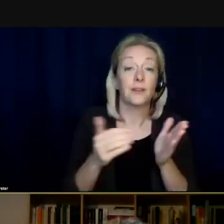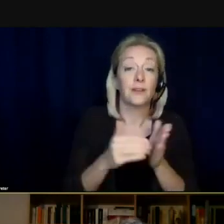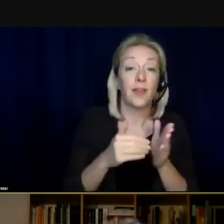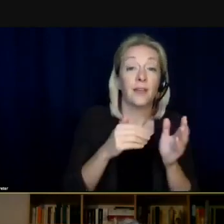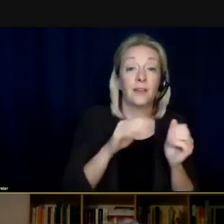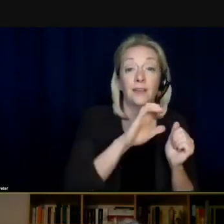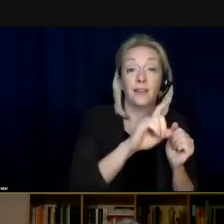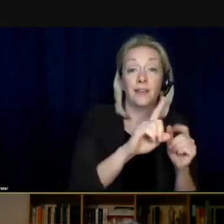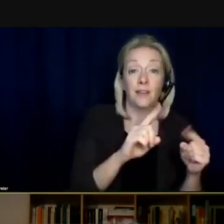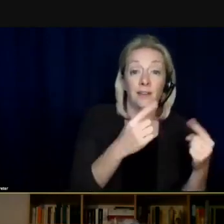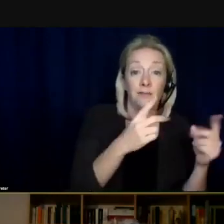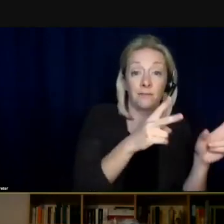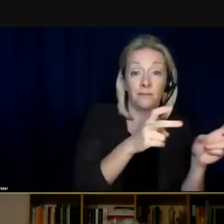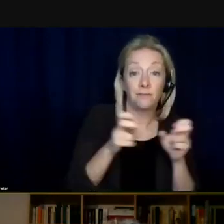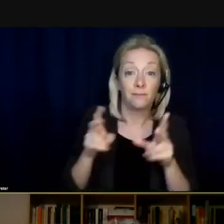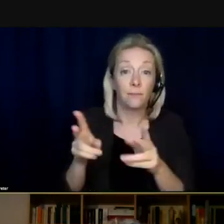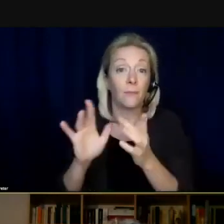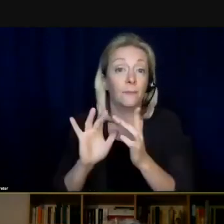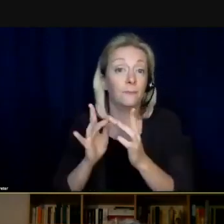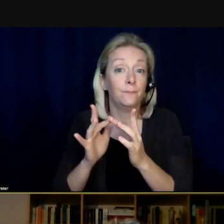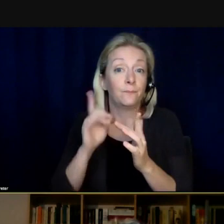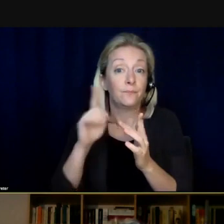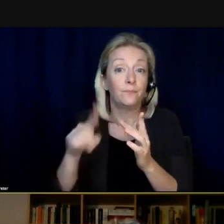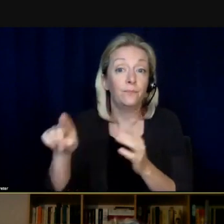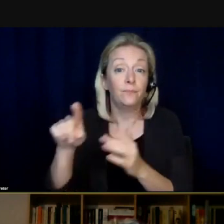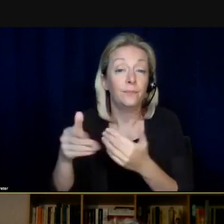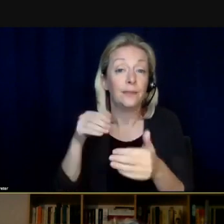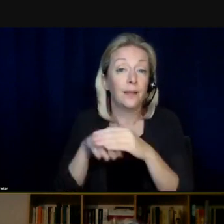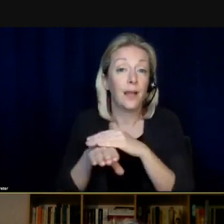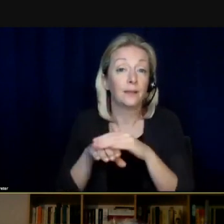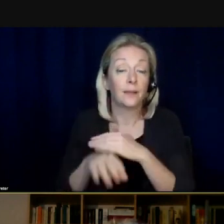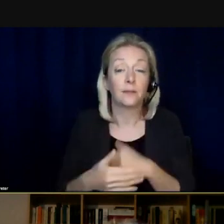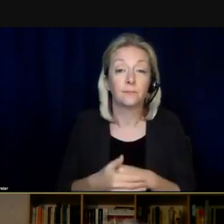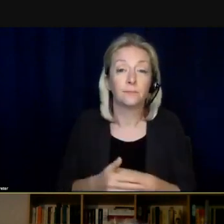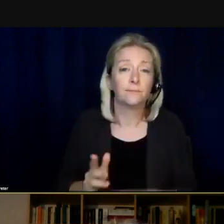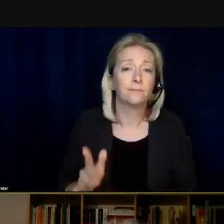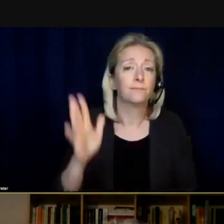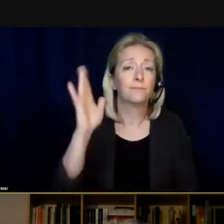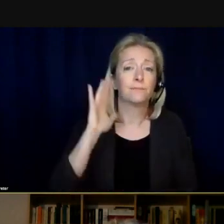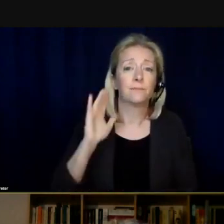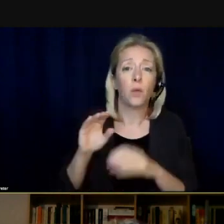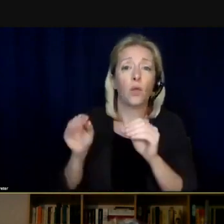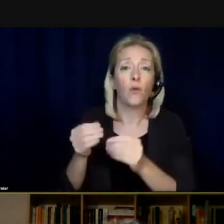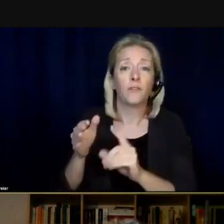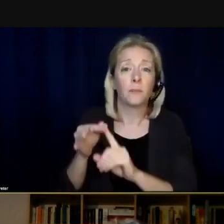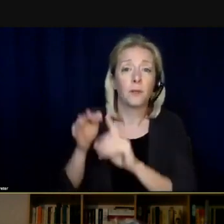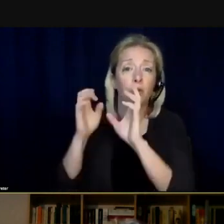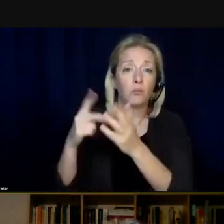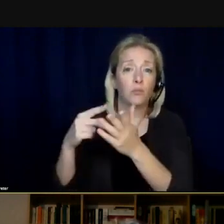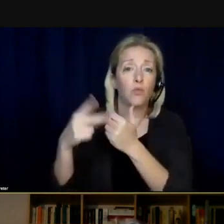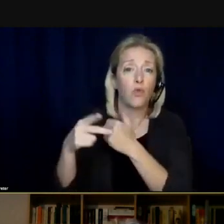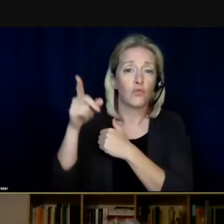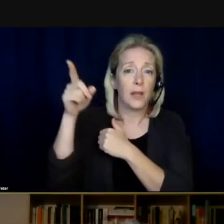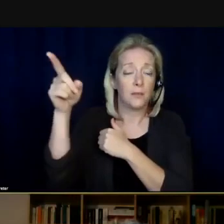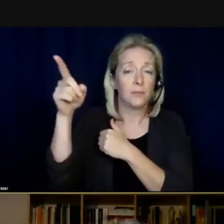users. Some years ago, we had a grant from the Office of Special Education Programs on